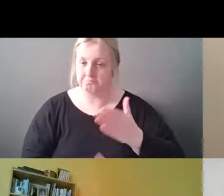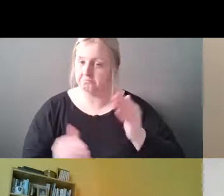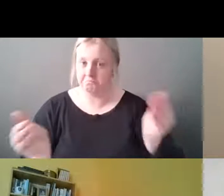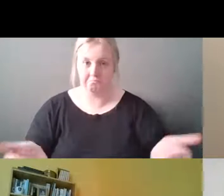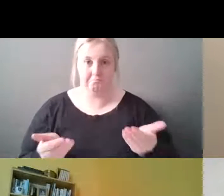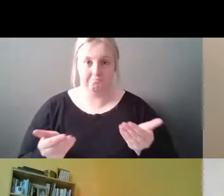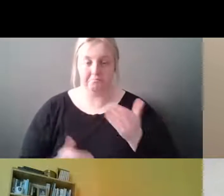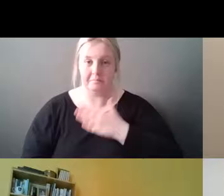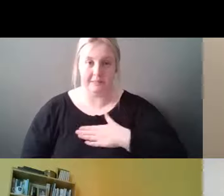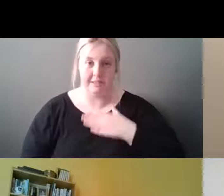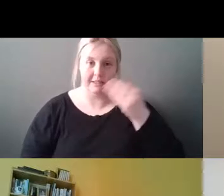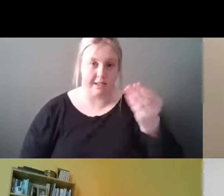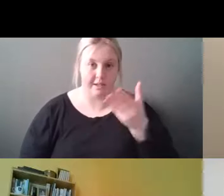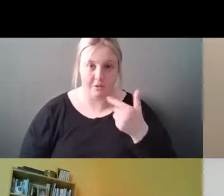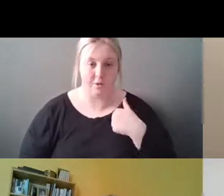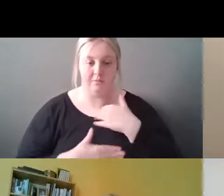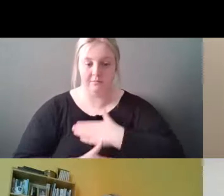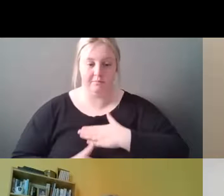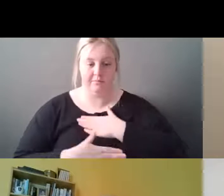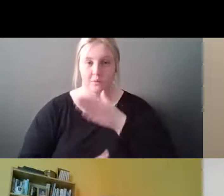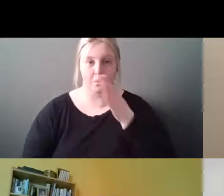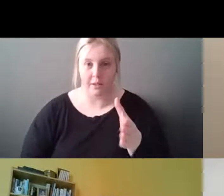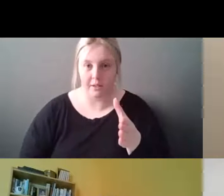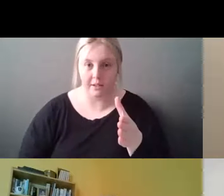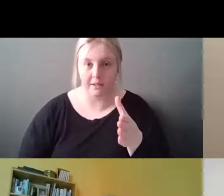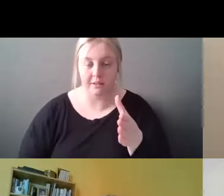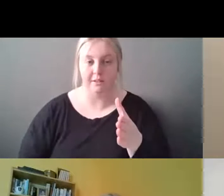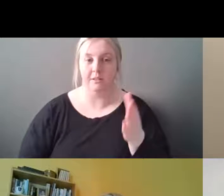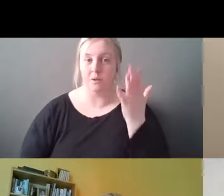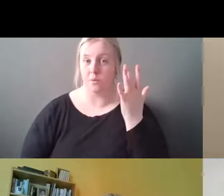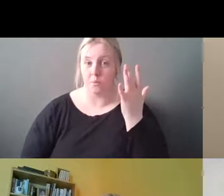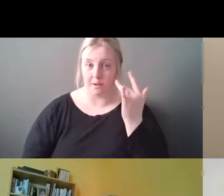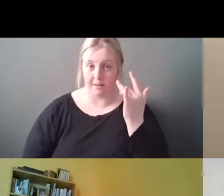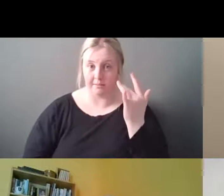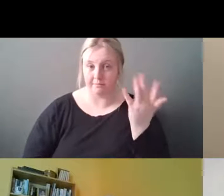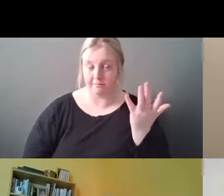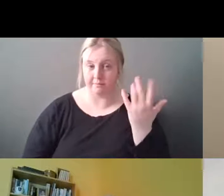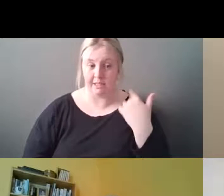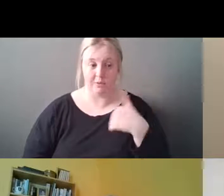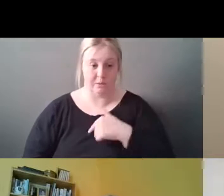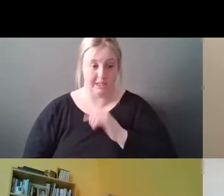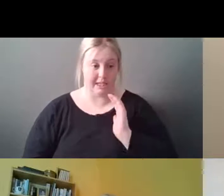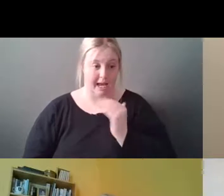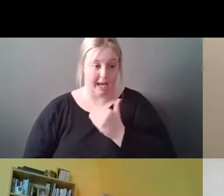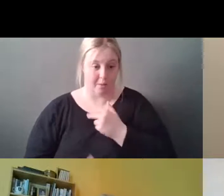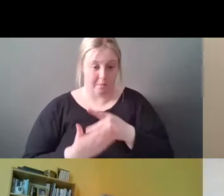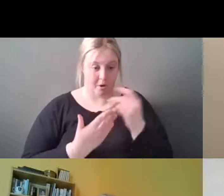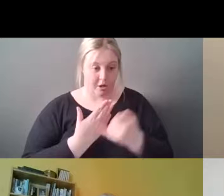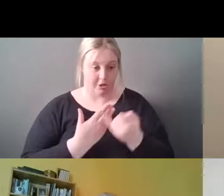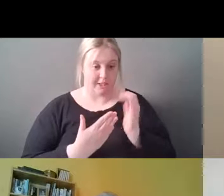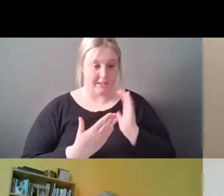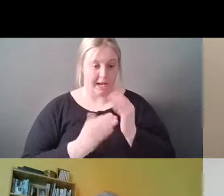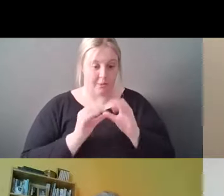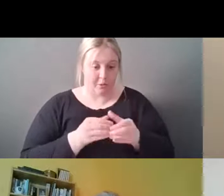and so appreciated, because there's only so much that our project can do. So in an